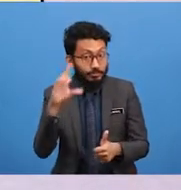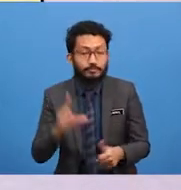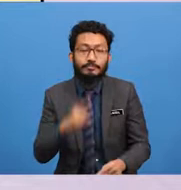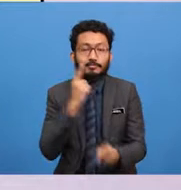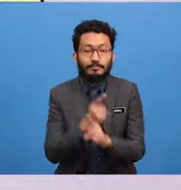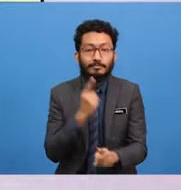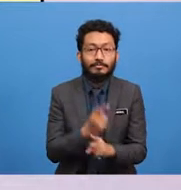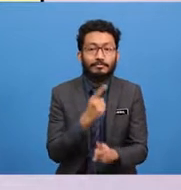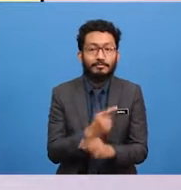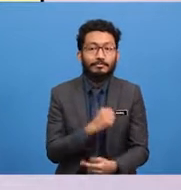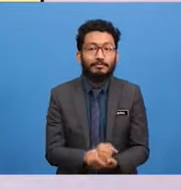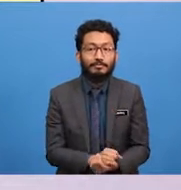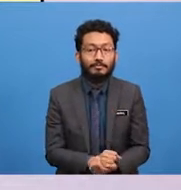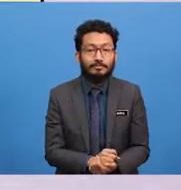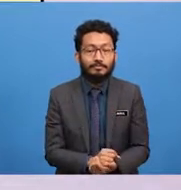Correct.